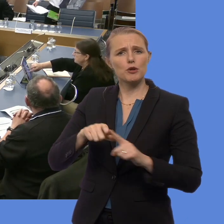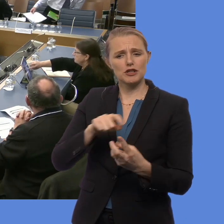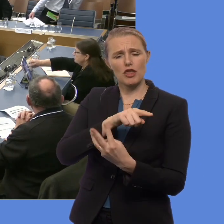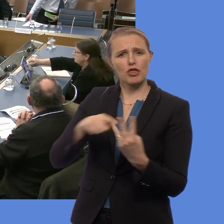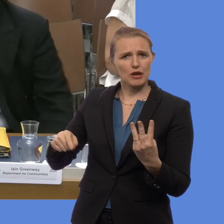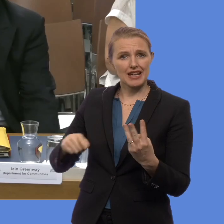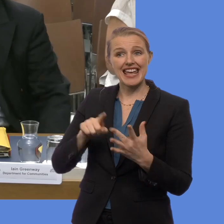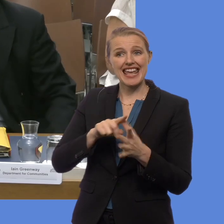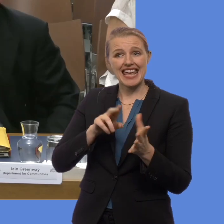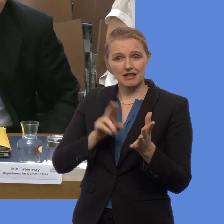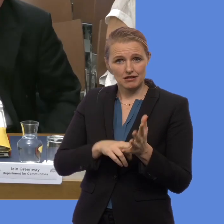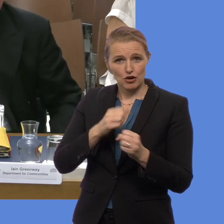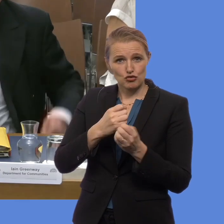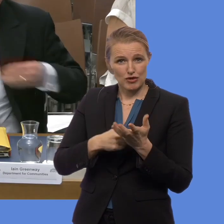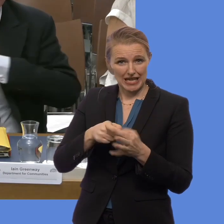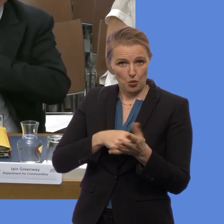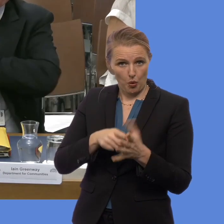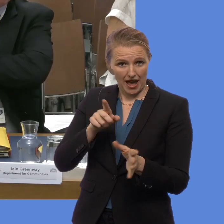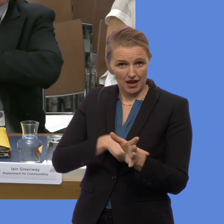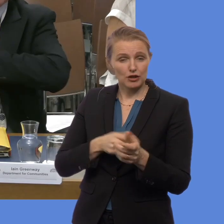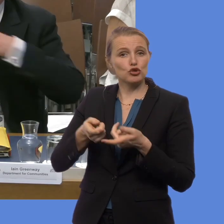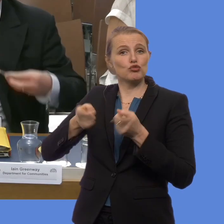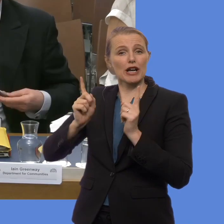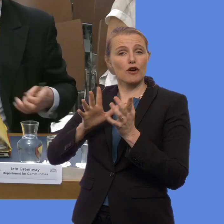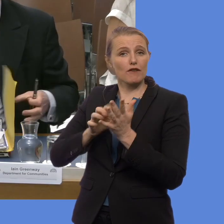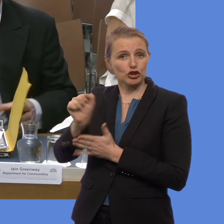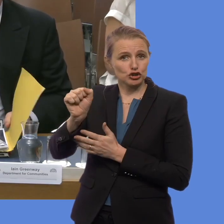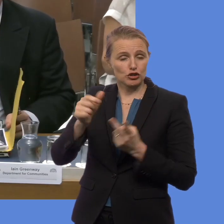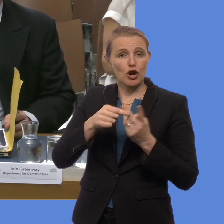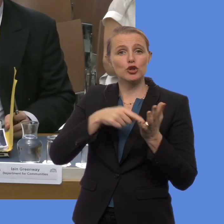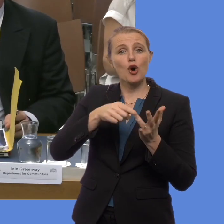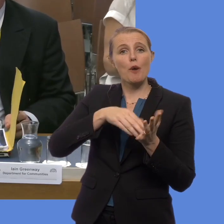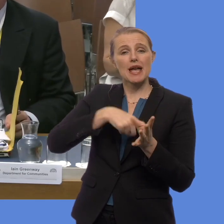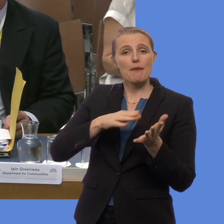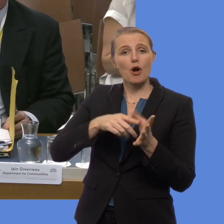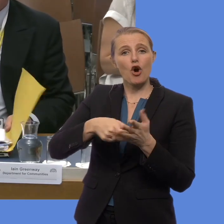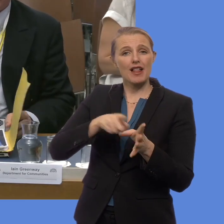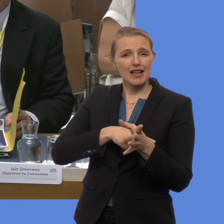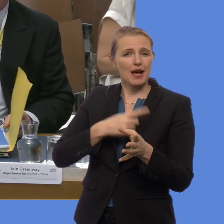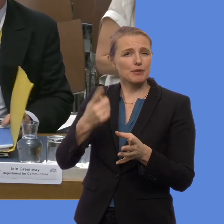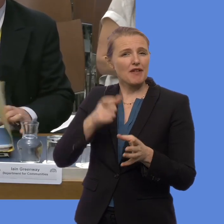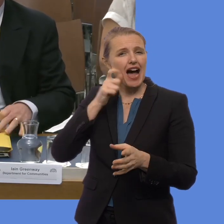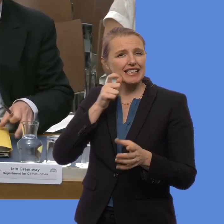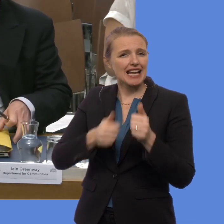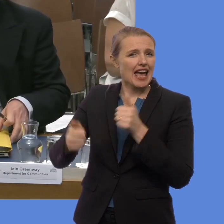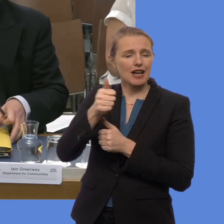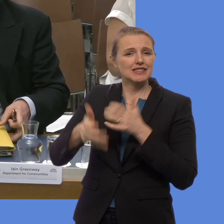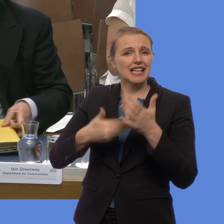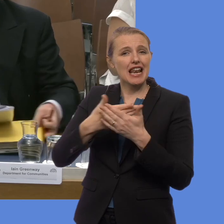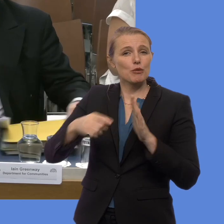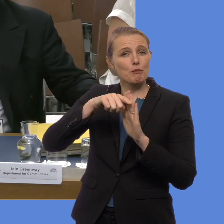have Ian Greenway, who's Director of Culture. We have Tommy Macaulay, who is Acting Head of Sign Language Policy